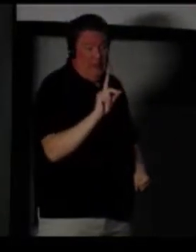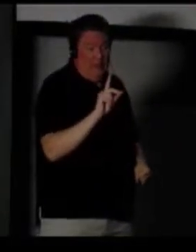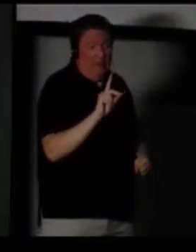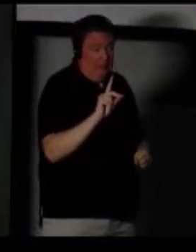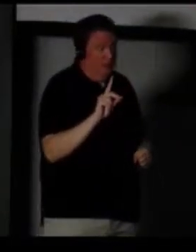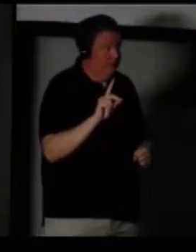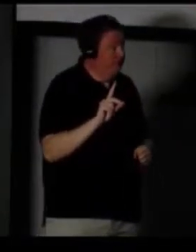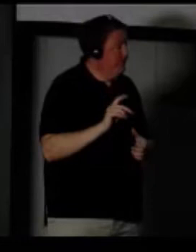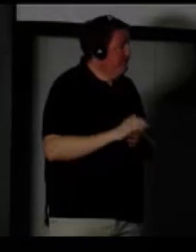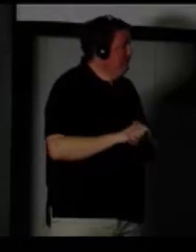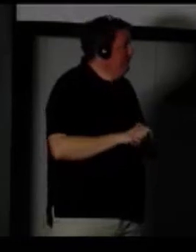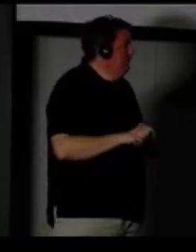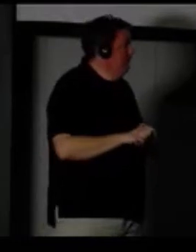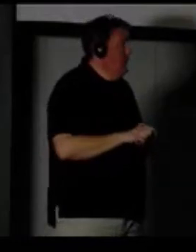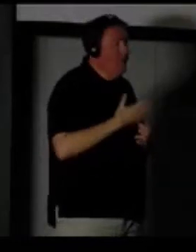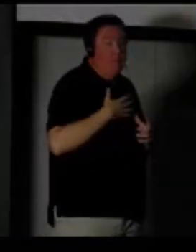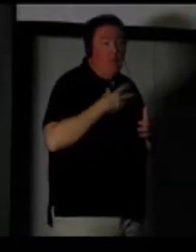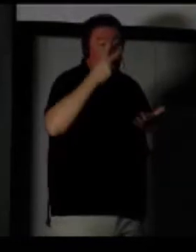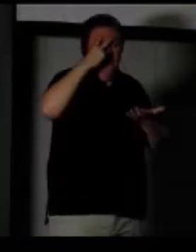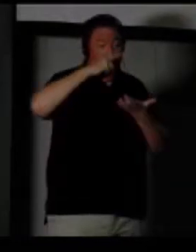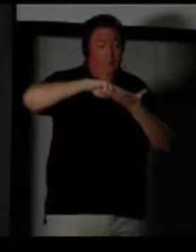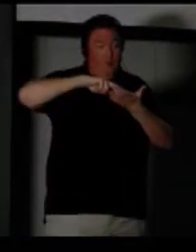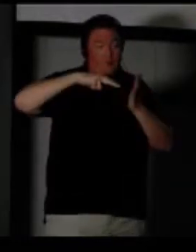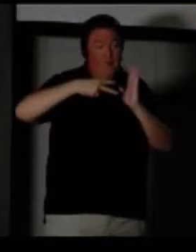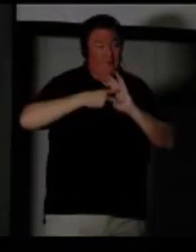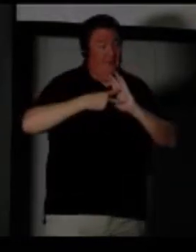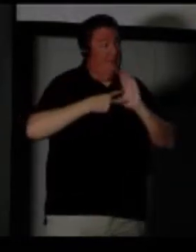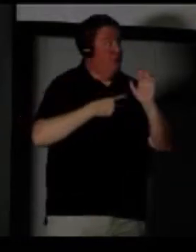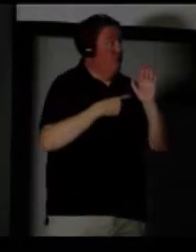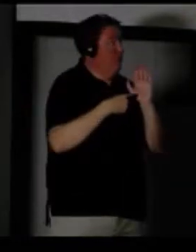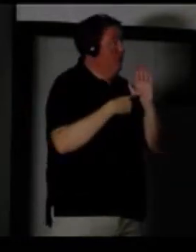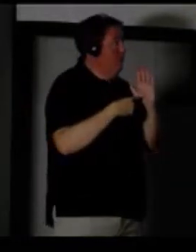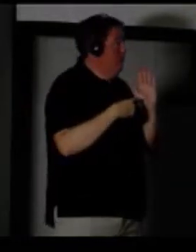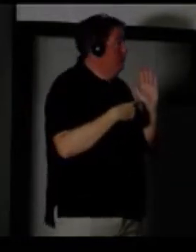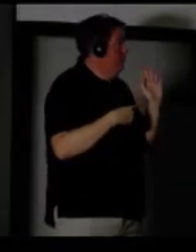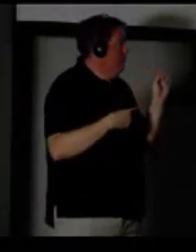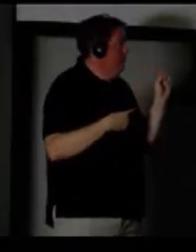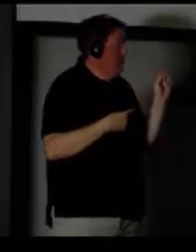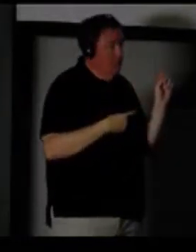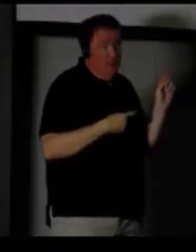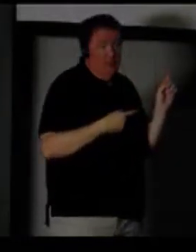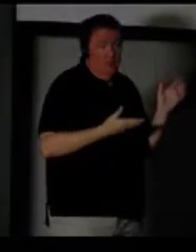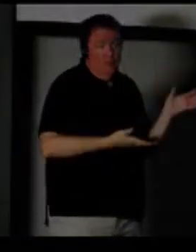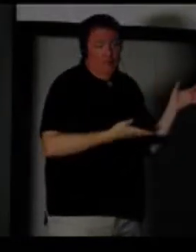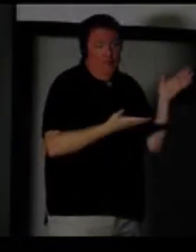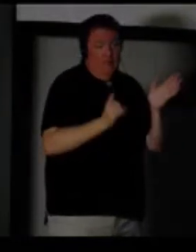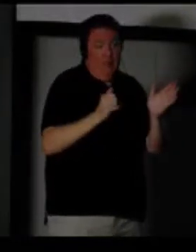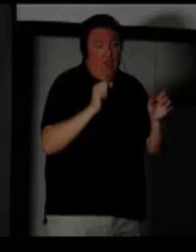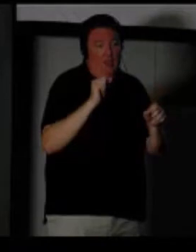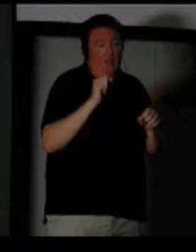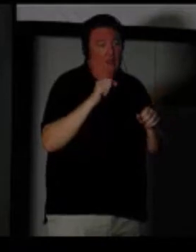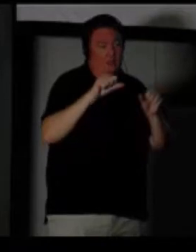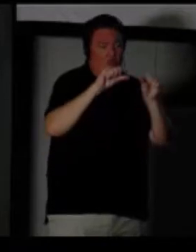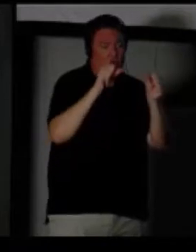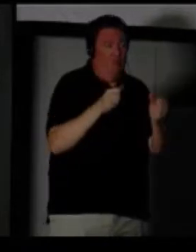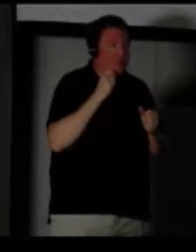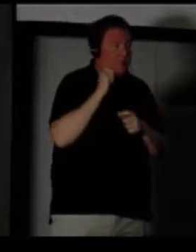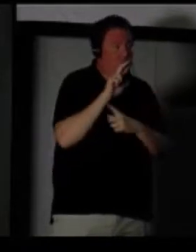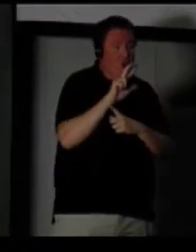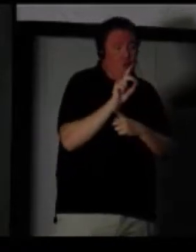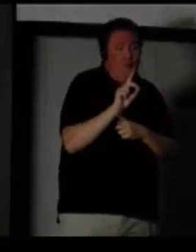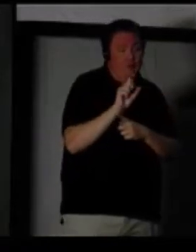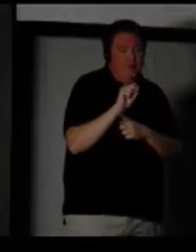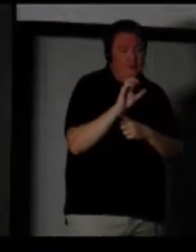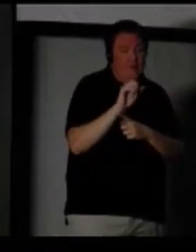impulse, really my purpose, in submitting this work for 3D scanning was to preserve the